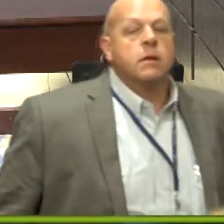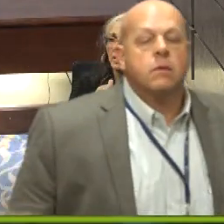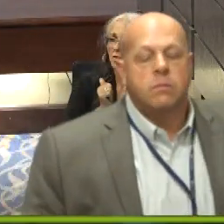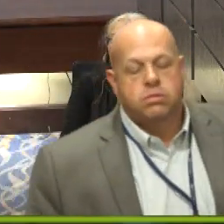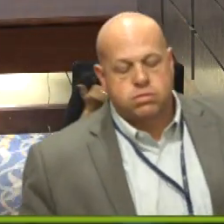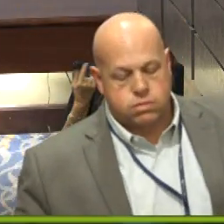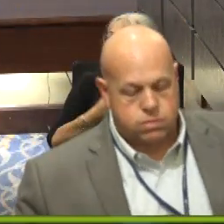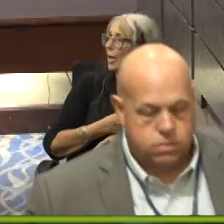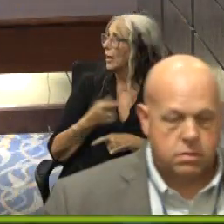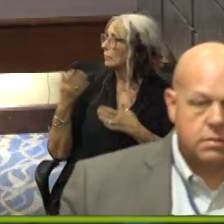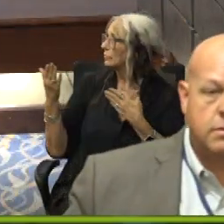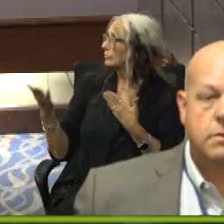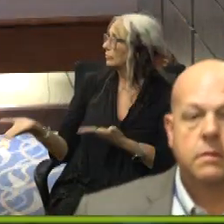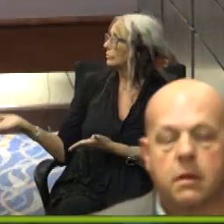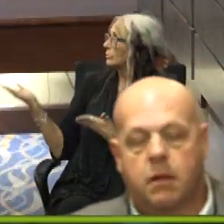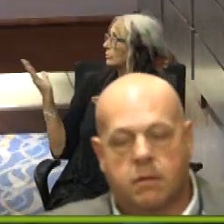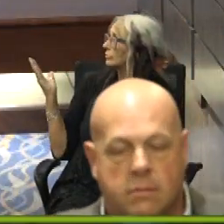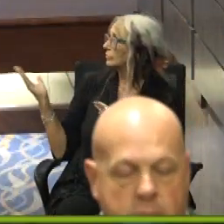George and Jeremy